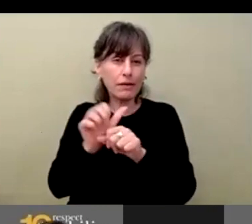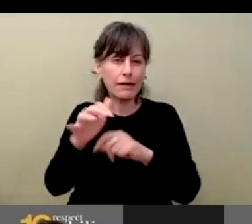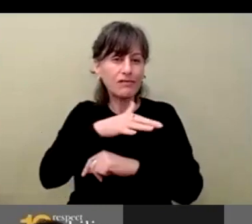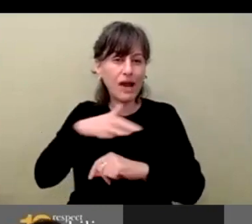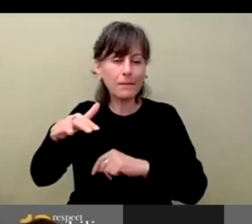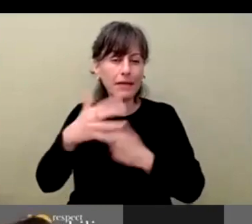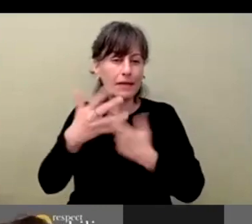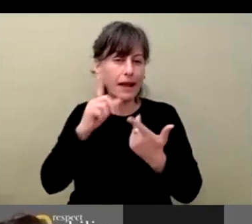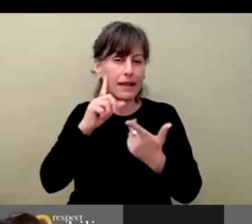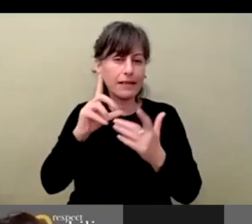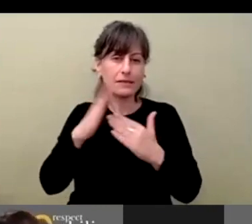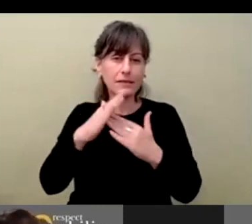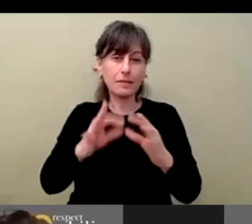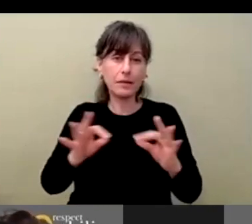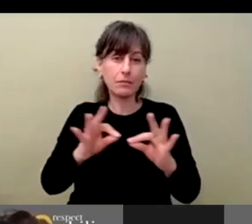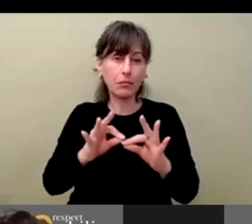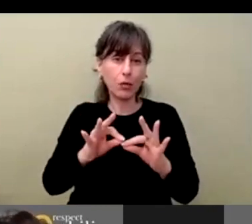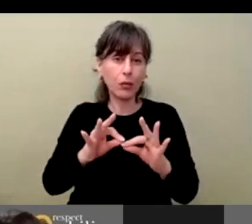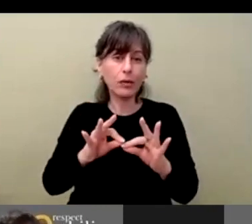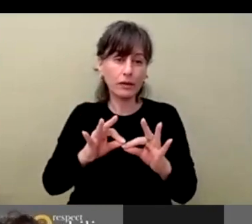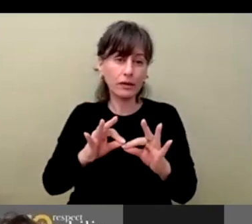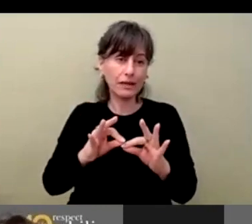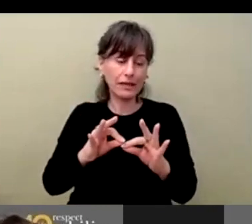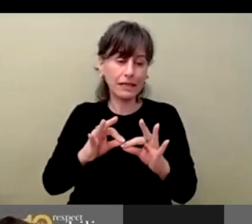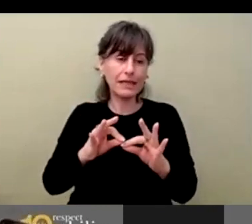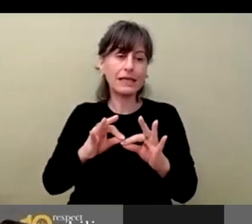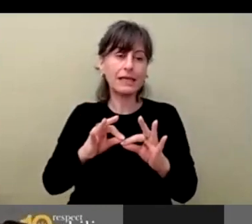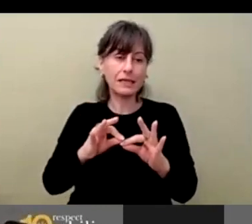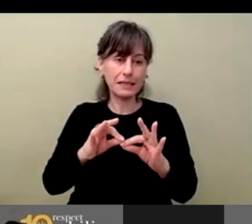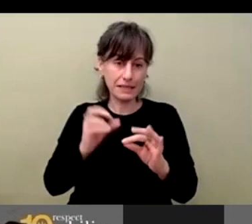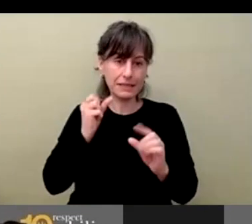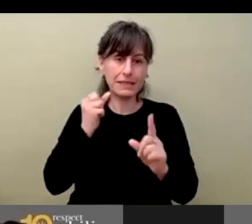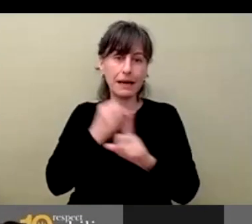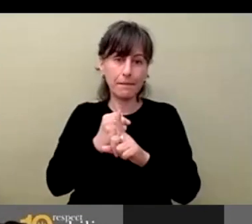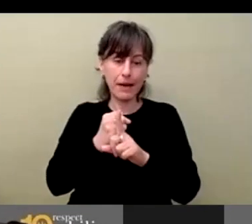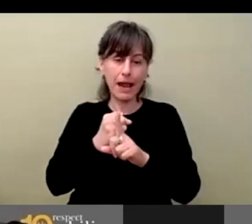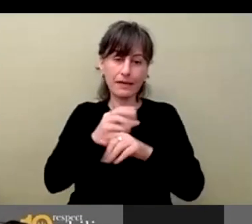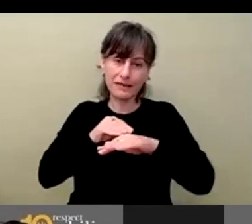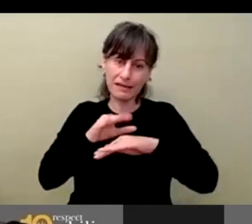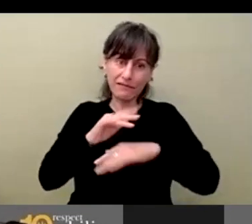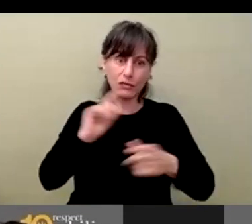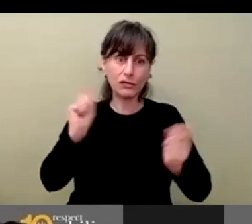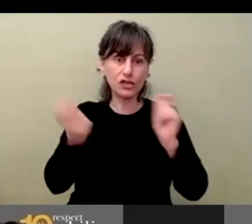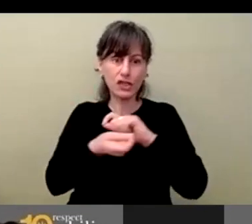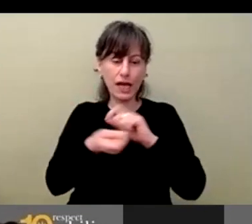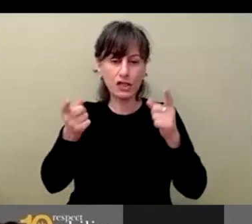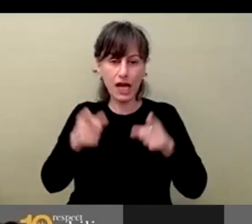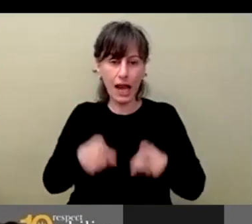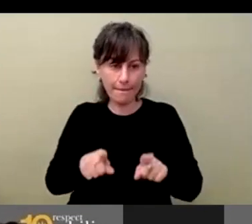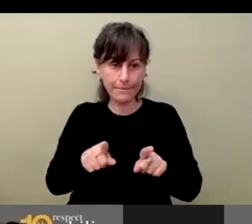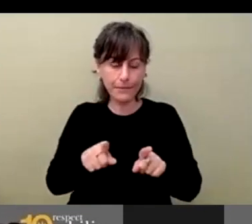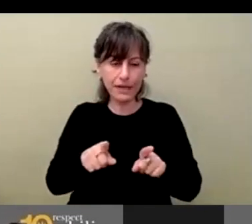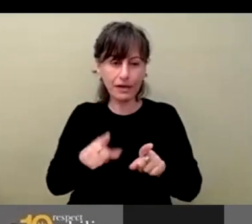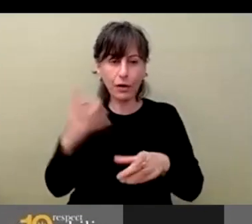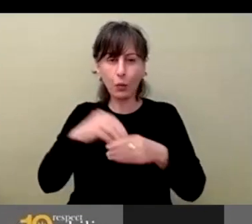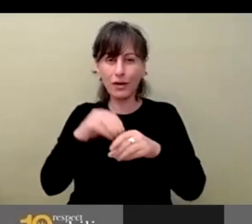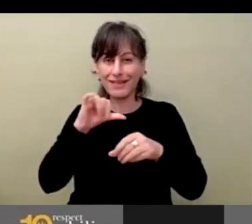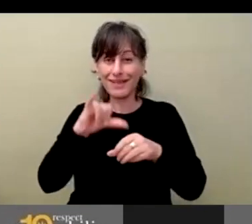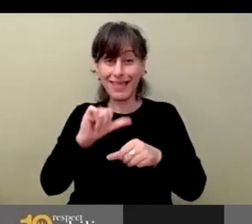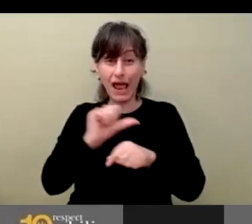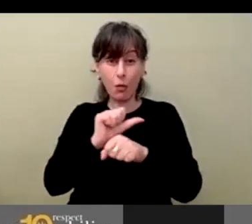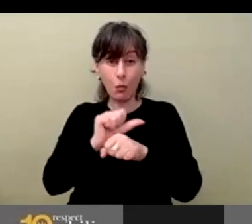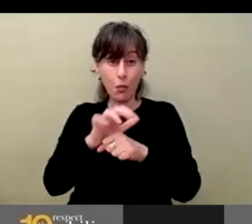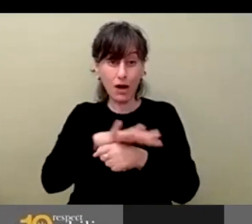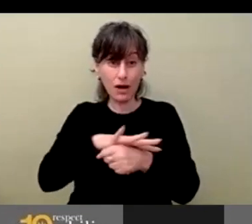the most important thing is affecting change, and affecting change in that workplace, but